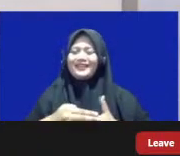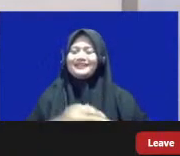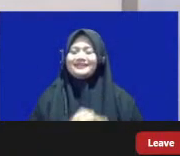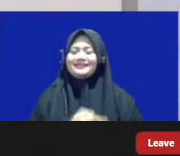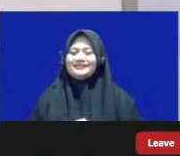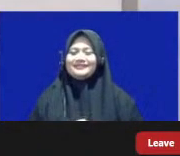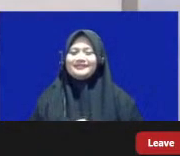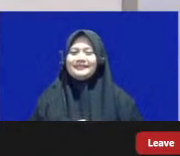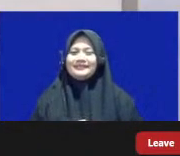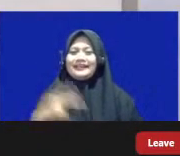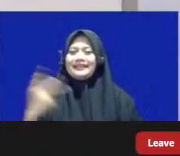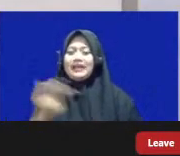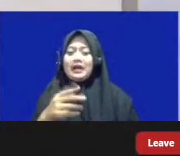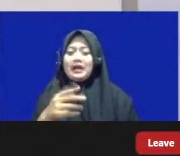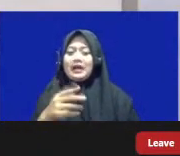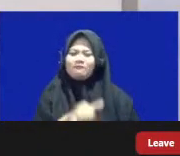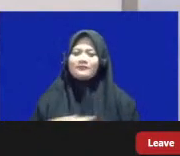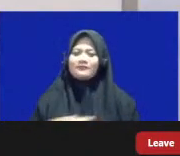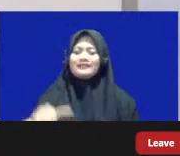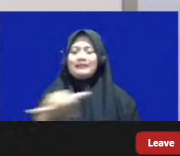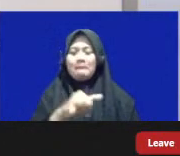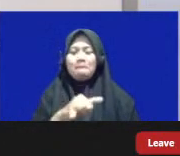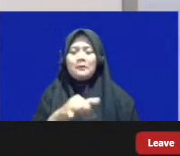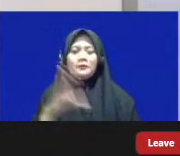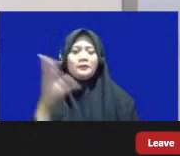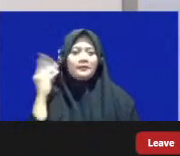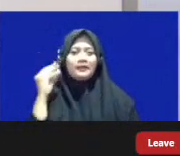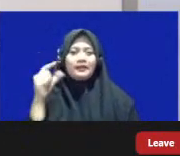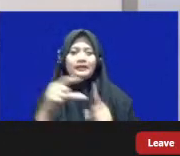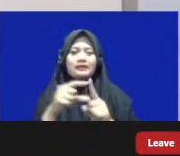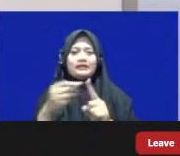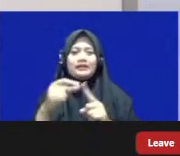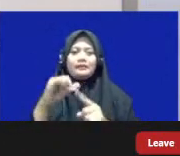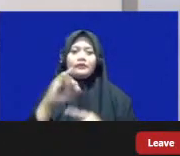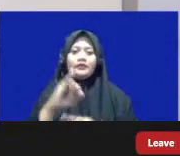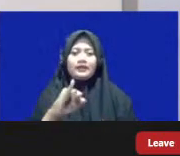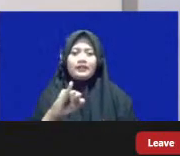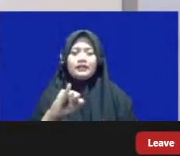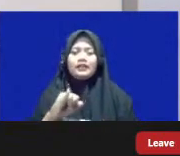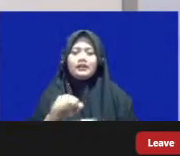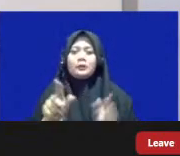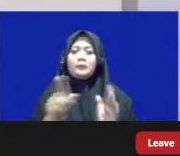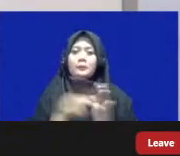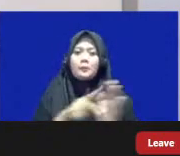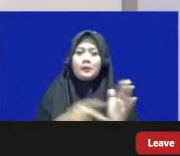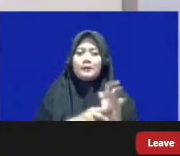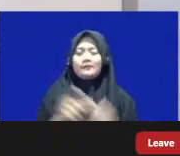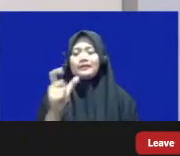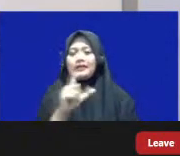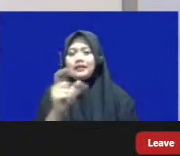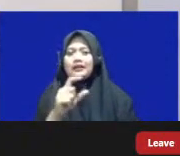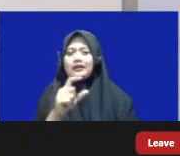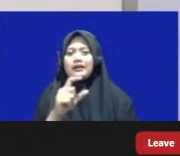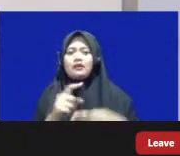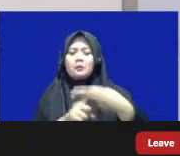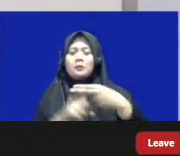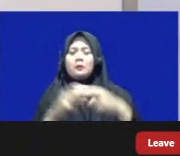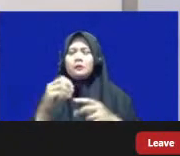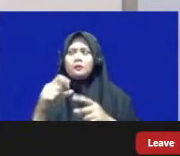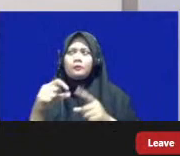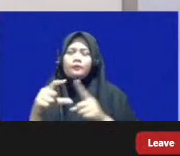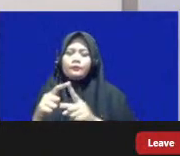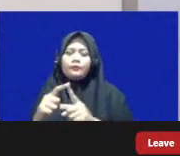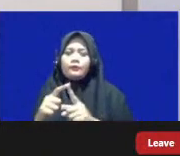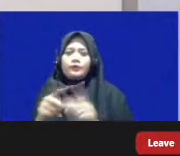the Deputy Country Director, Program and Strategy, World Food Program, Bangladesh Country Office. For Mr.